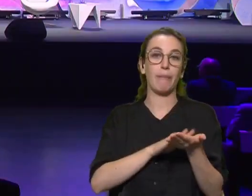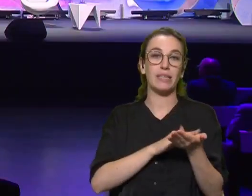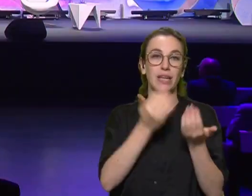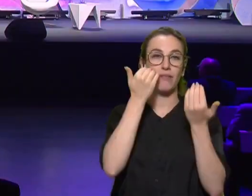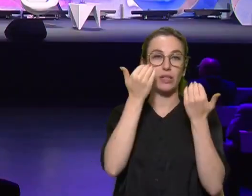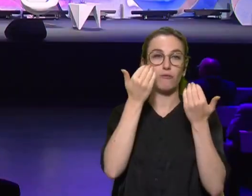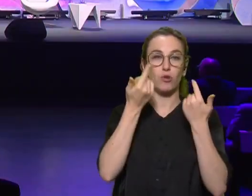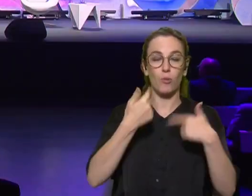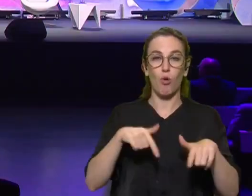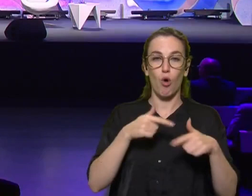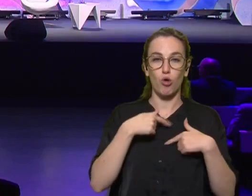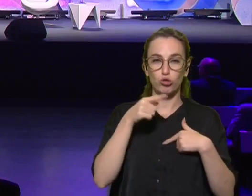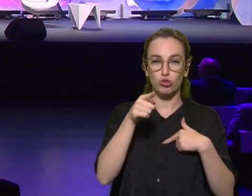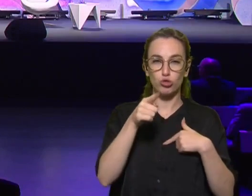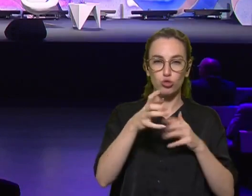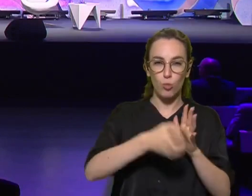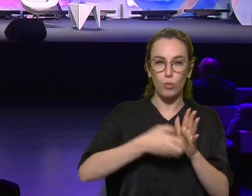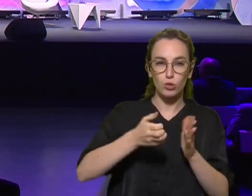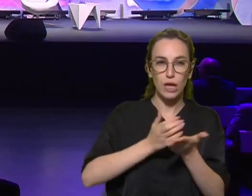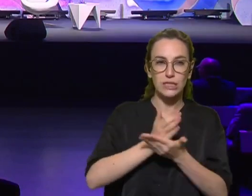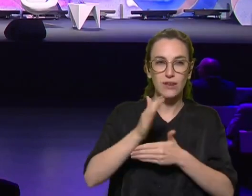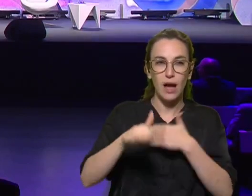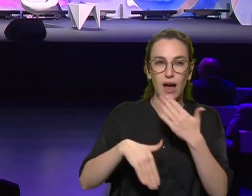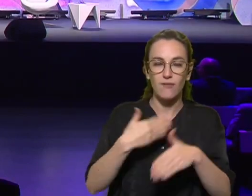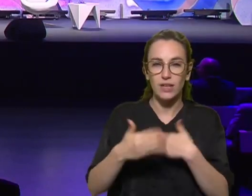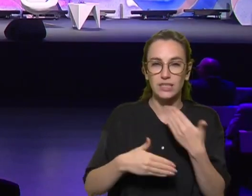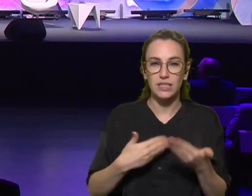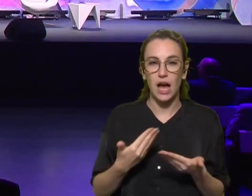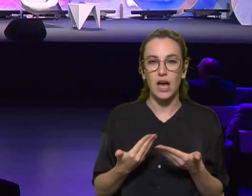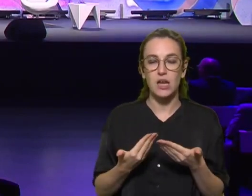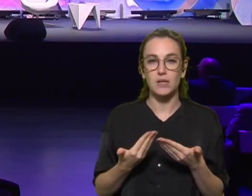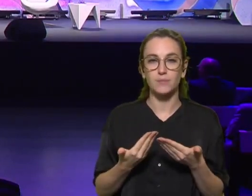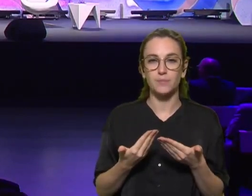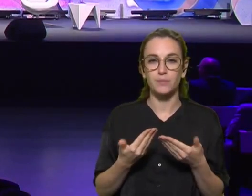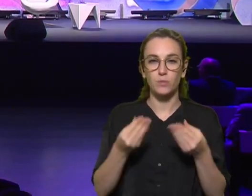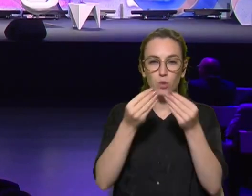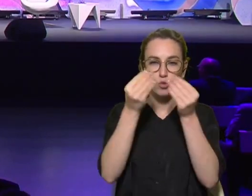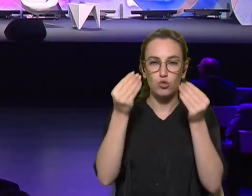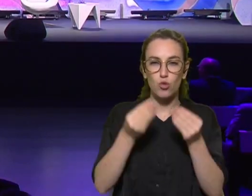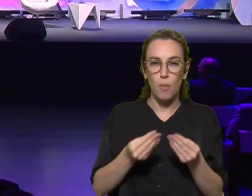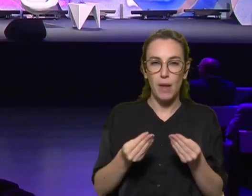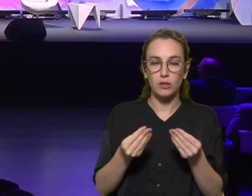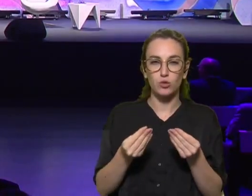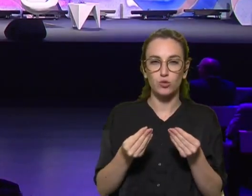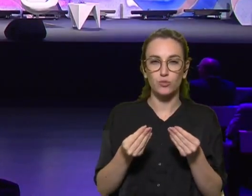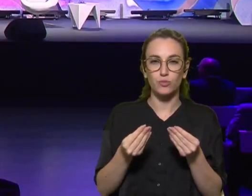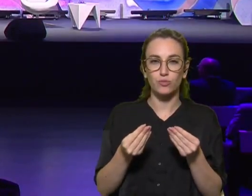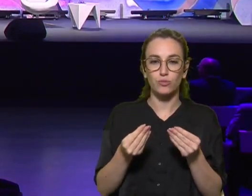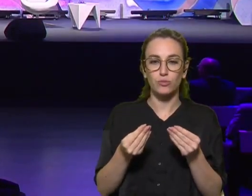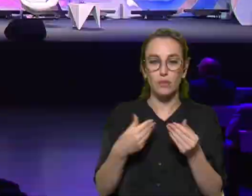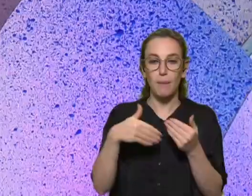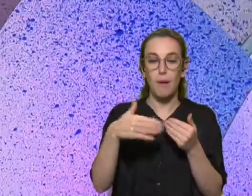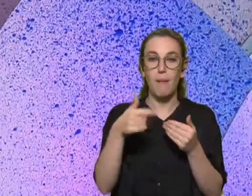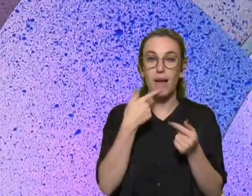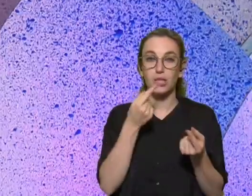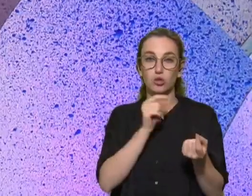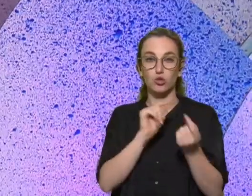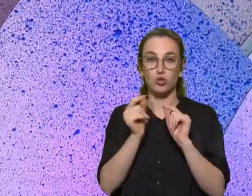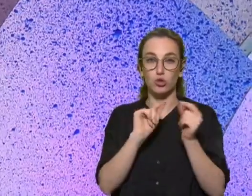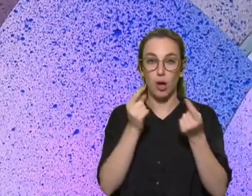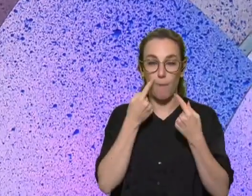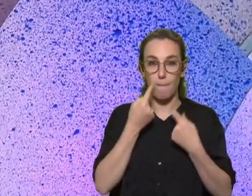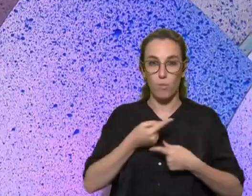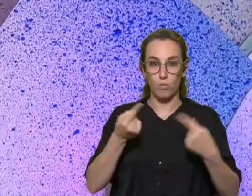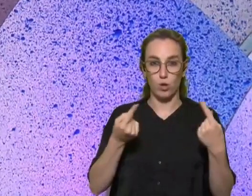he informed us that this process will move forward, and these documents will be put to